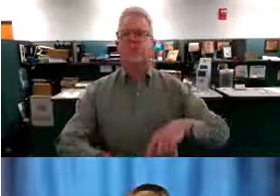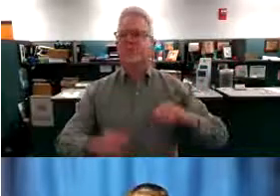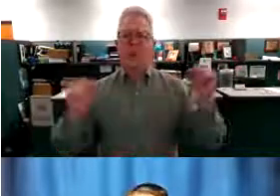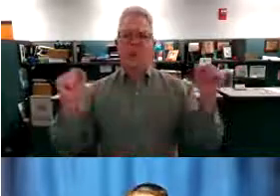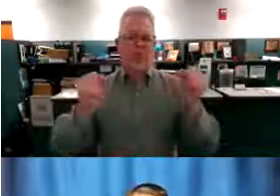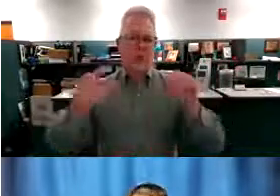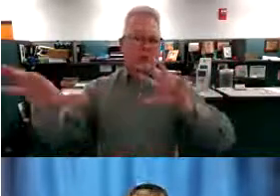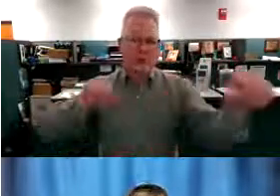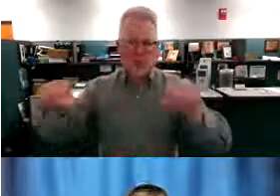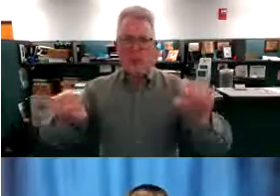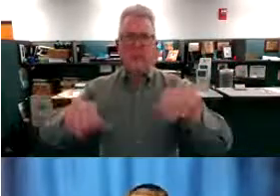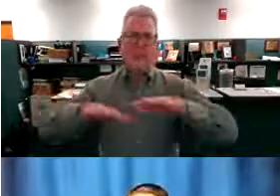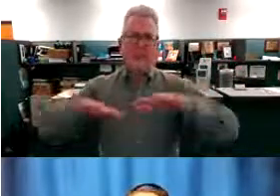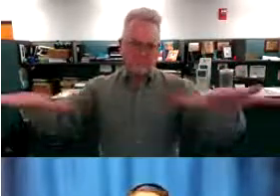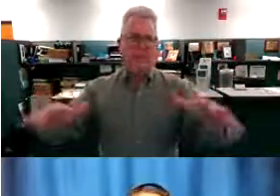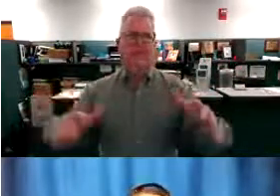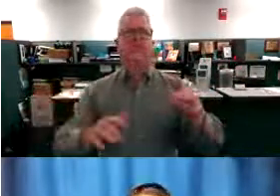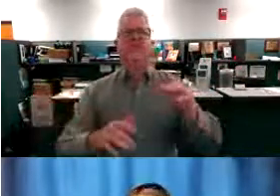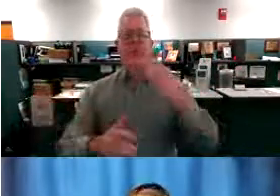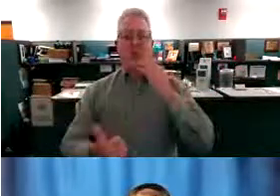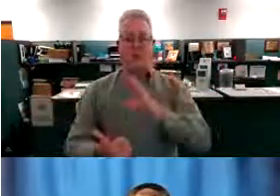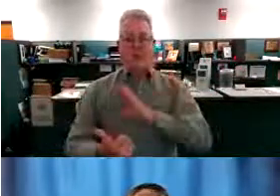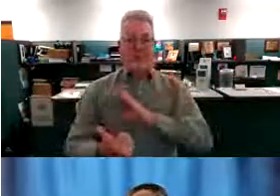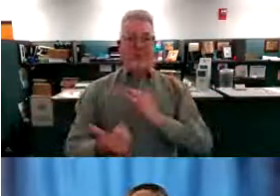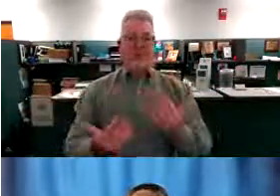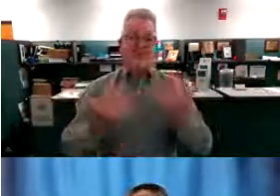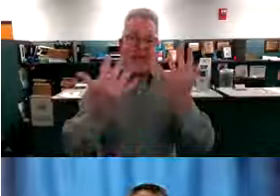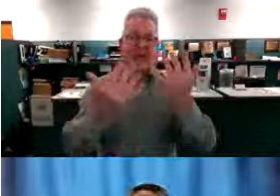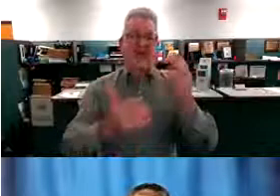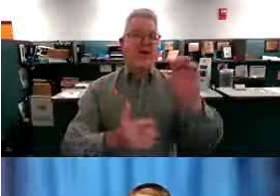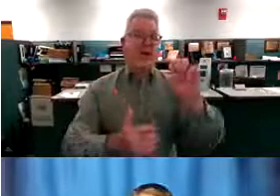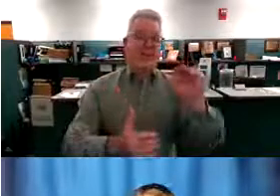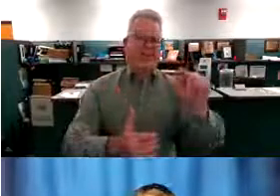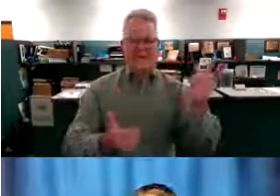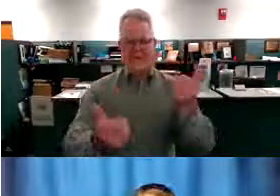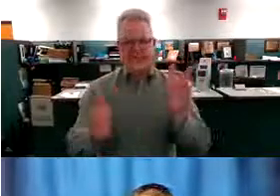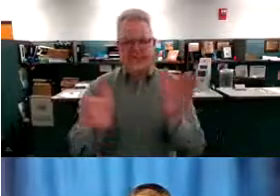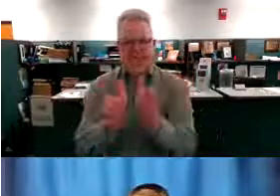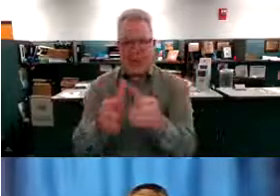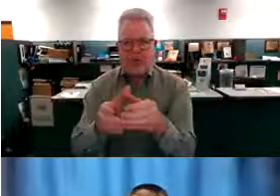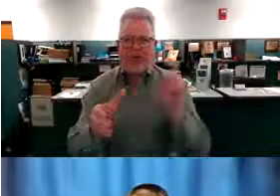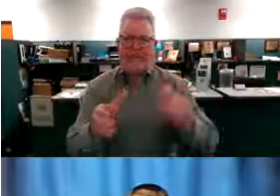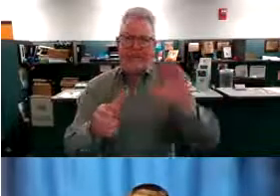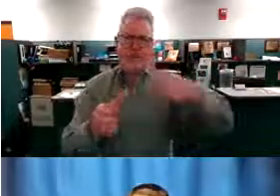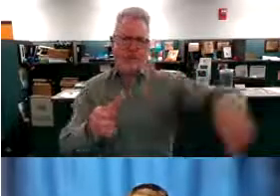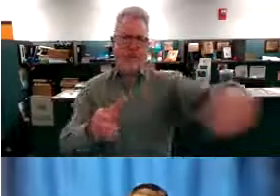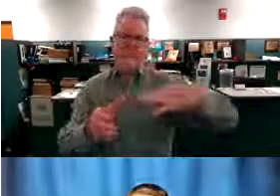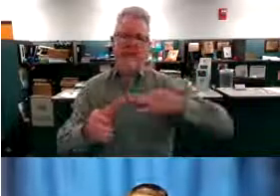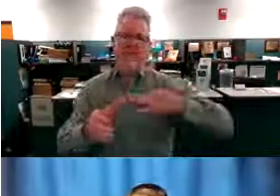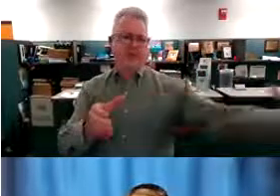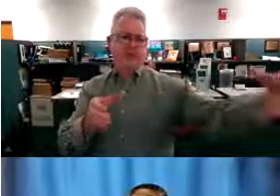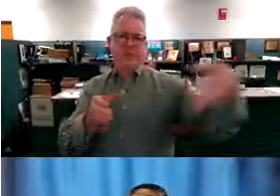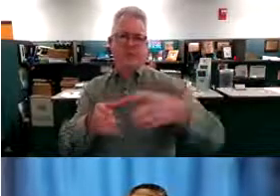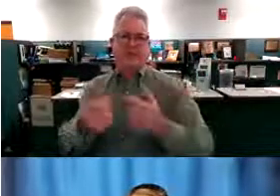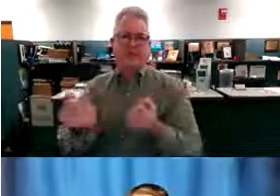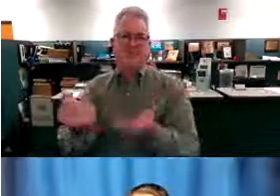it be a flood or a tornado or some blizzard or winter storm. Police, fire, EMTs, they're such a small